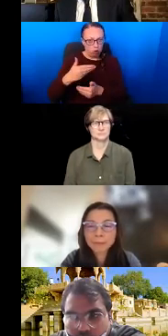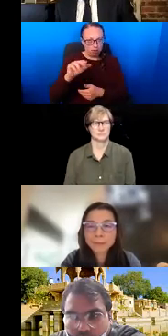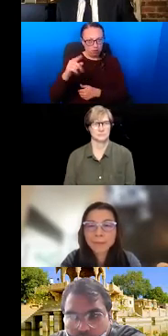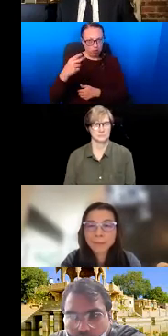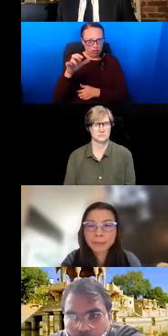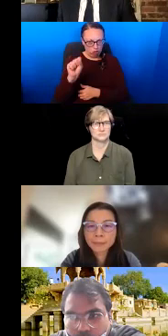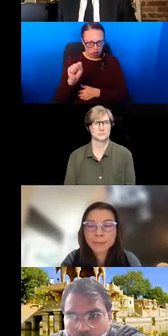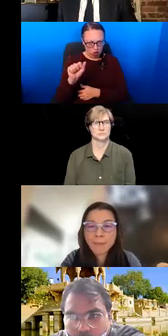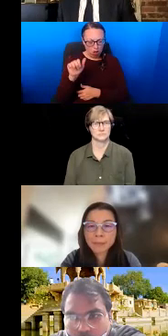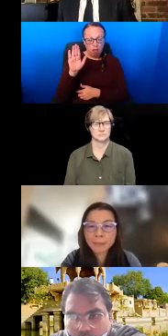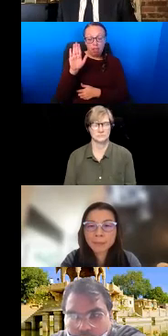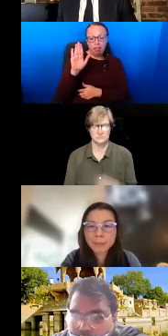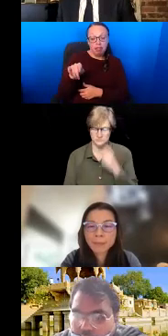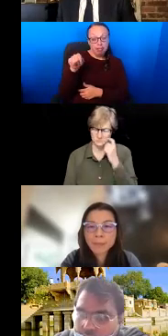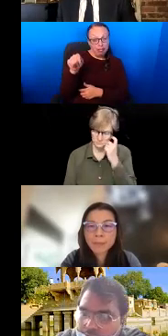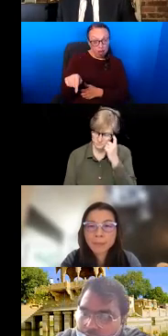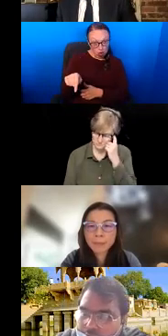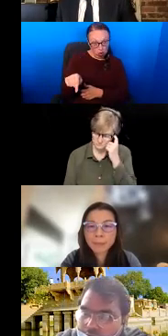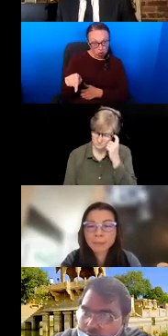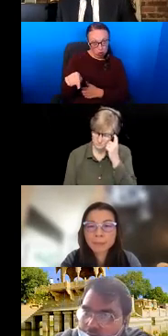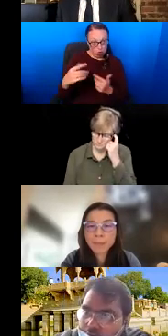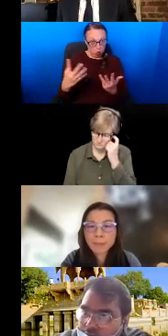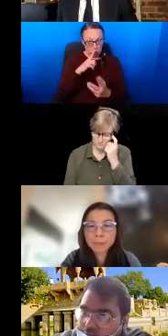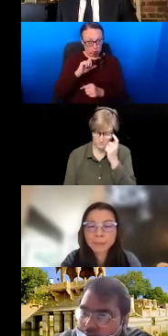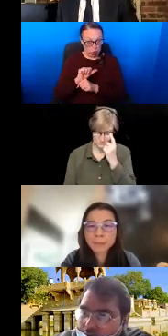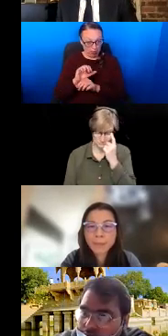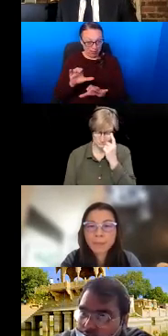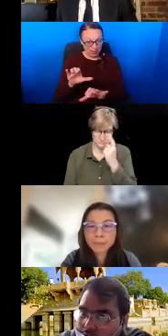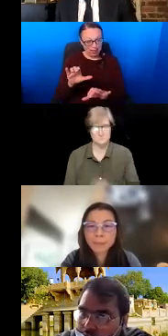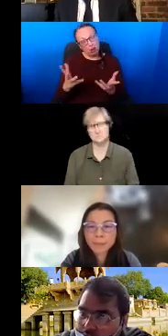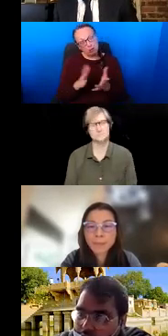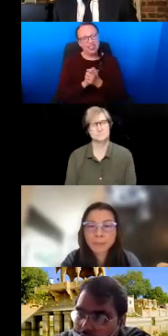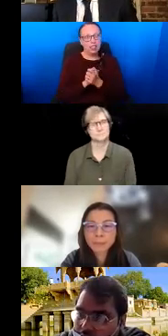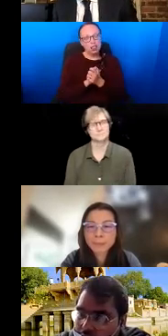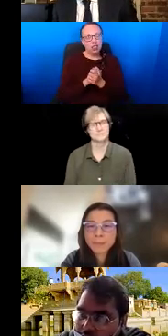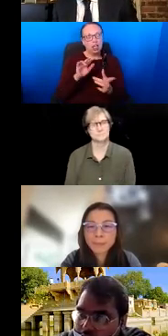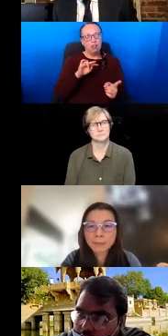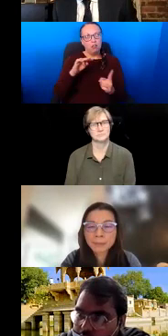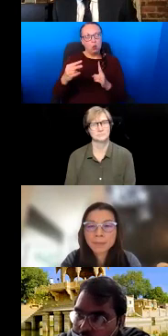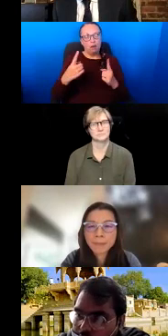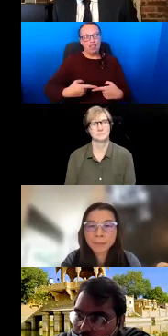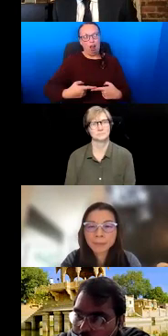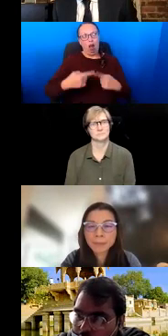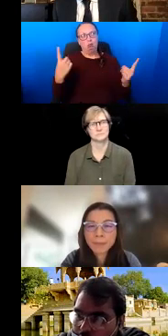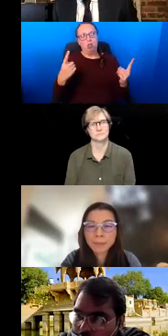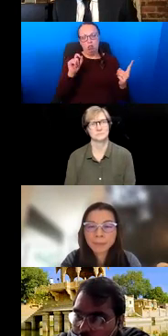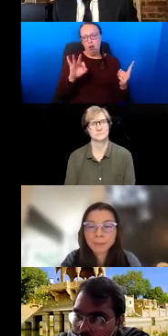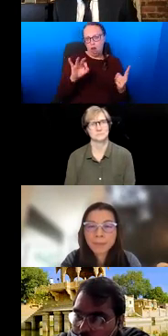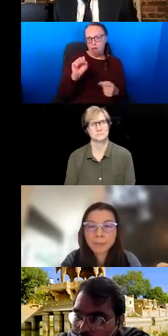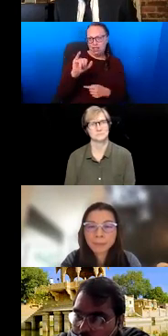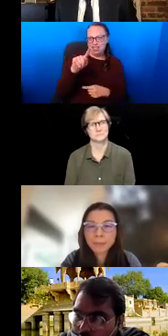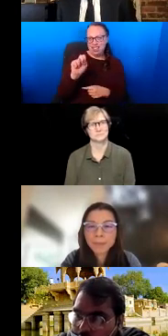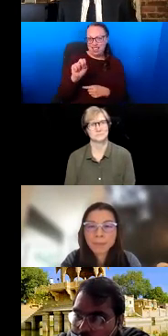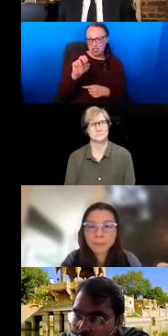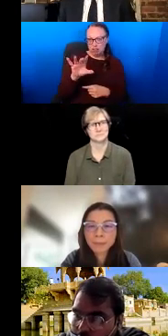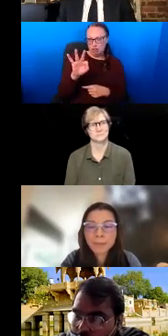There, what we actually did, I mean, I would view it almost as the opposite of site finding, because at